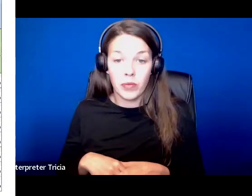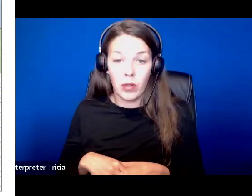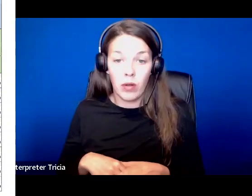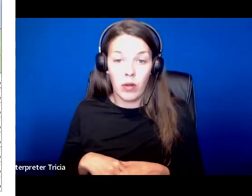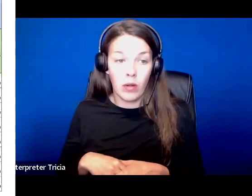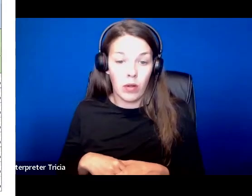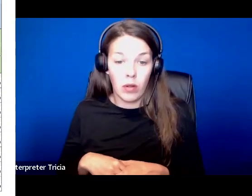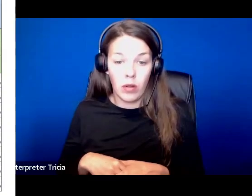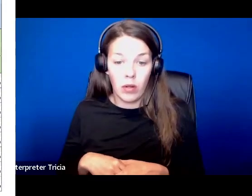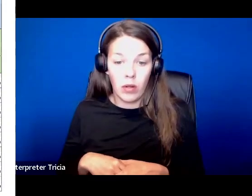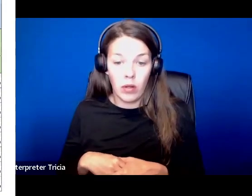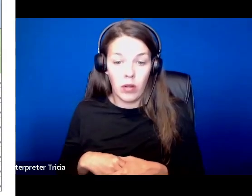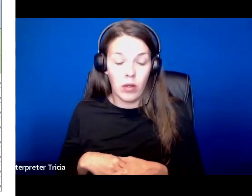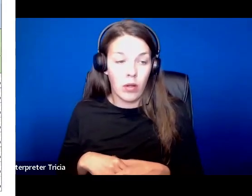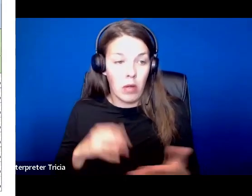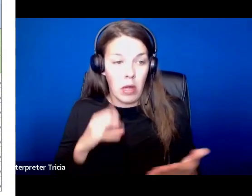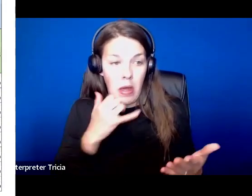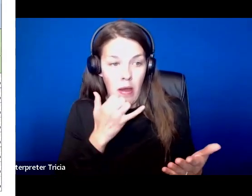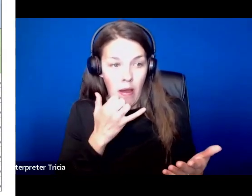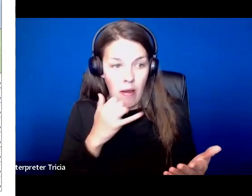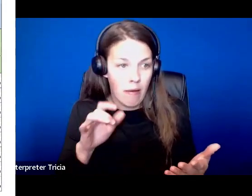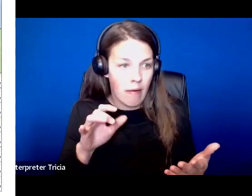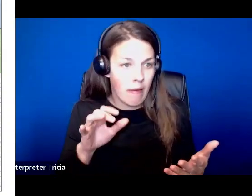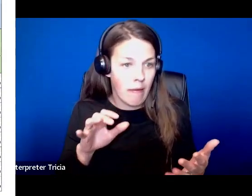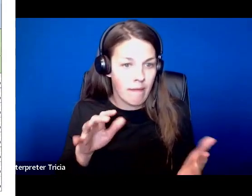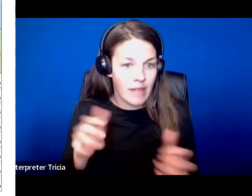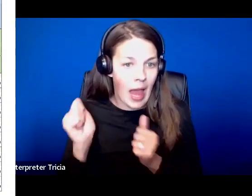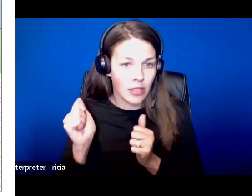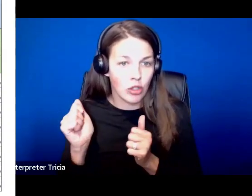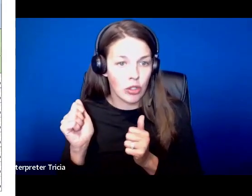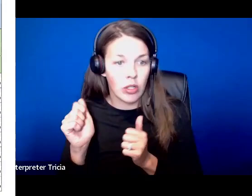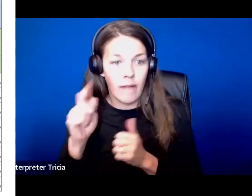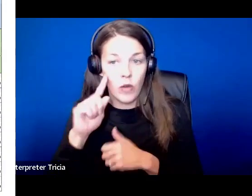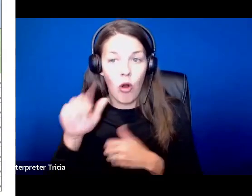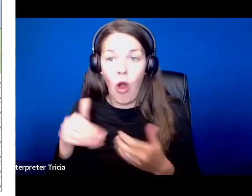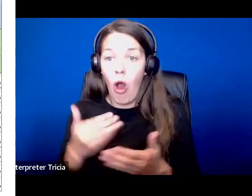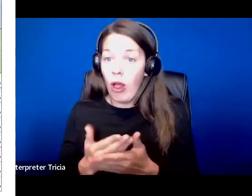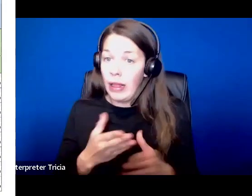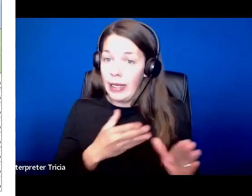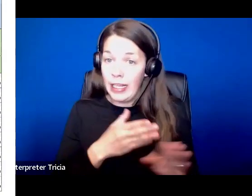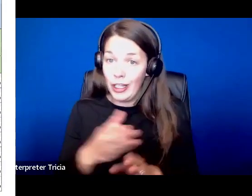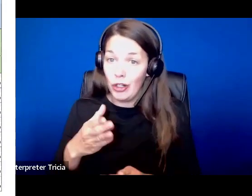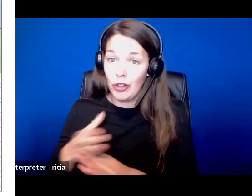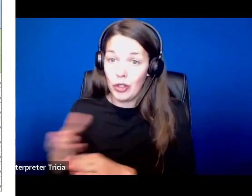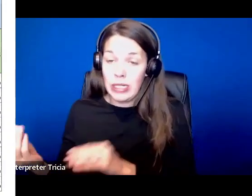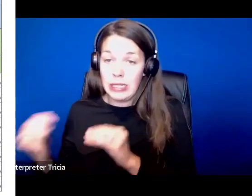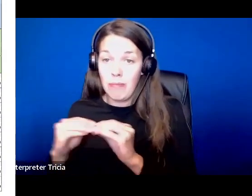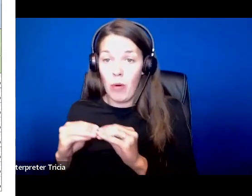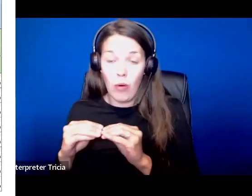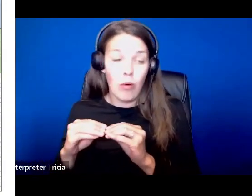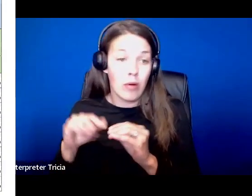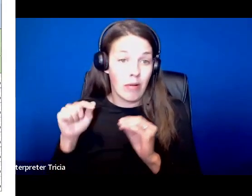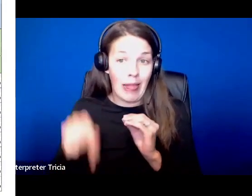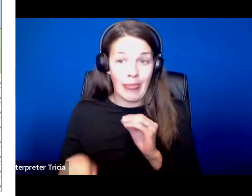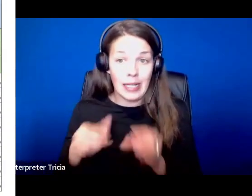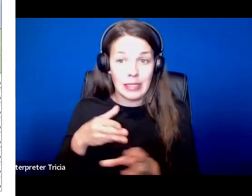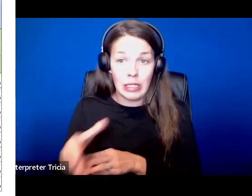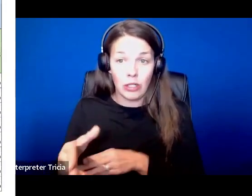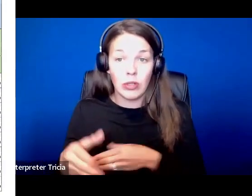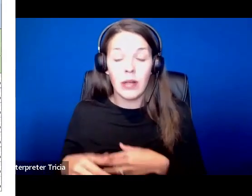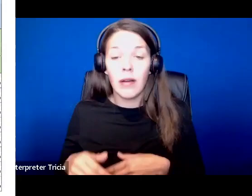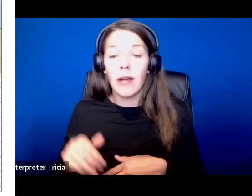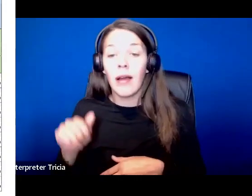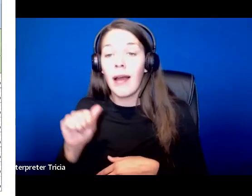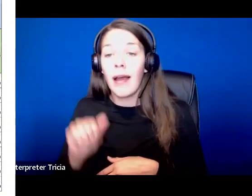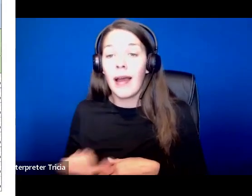faster, I guess I misspelled faster there, than for all industries. And Asian and Pacific